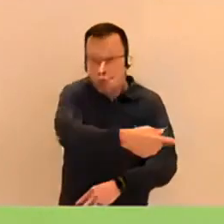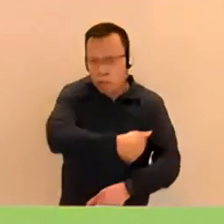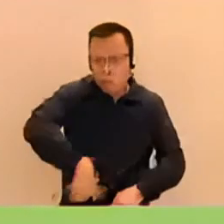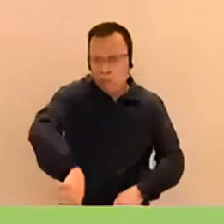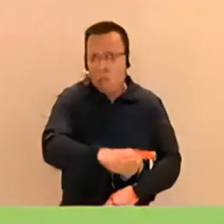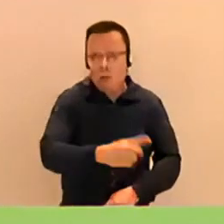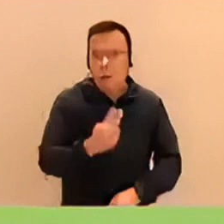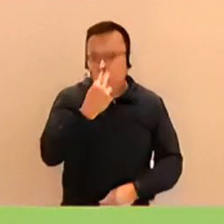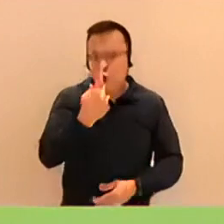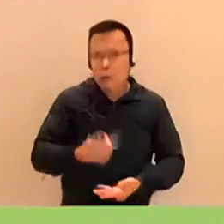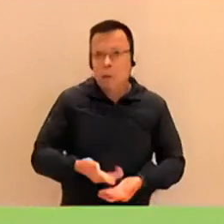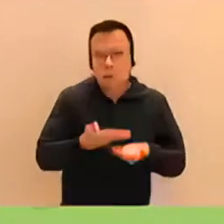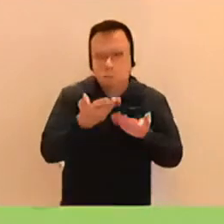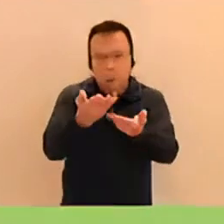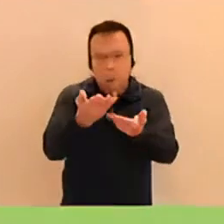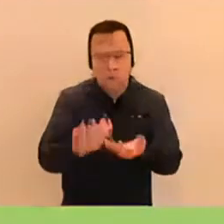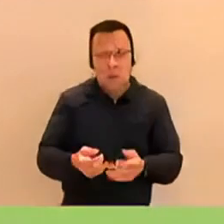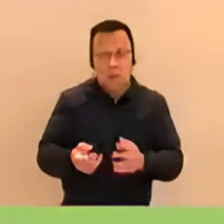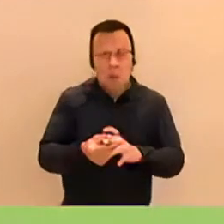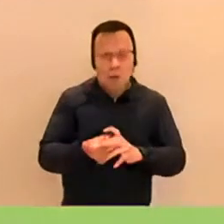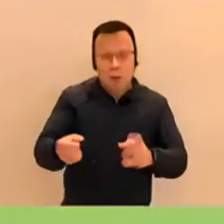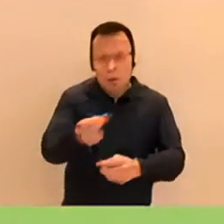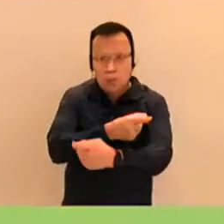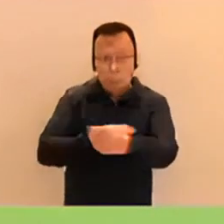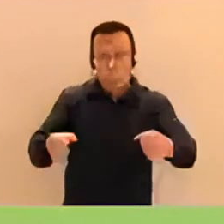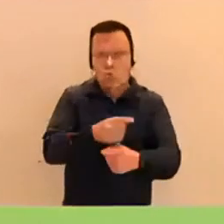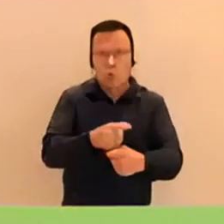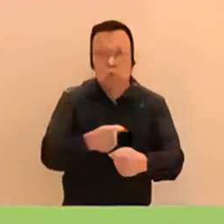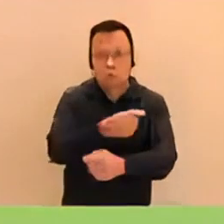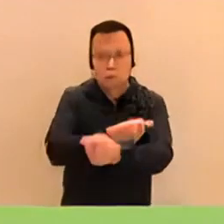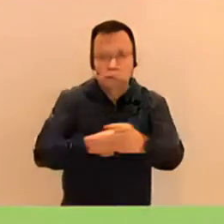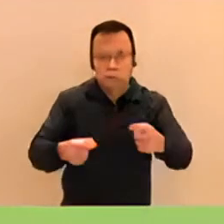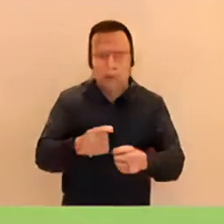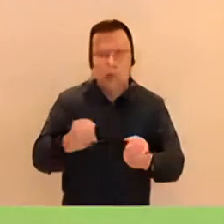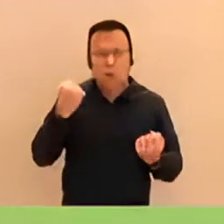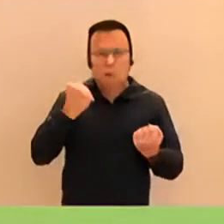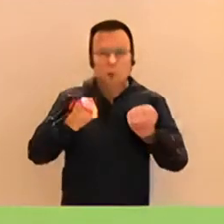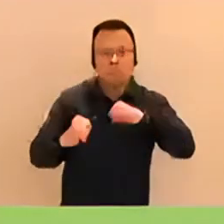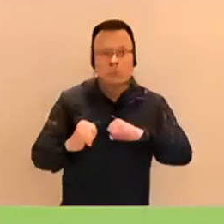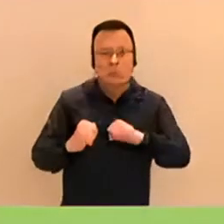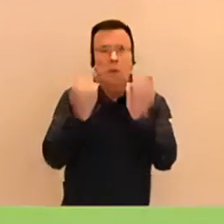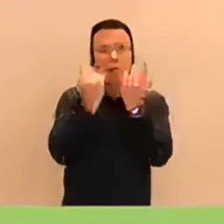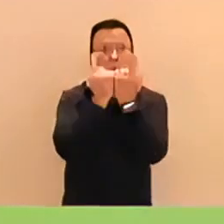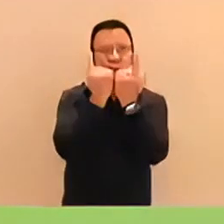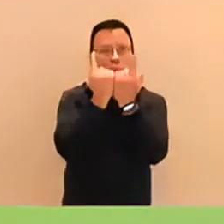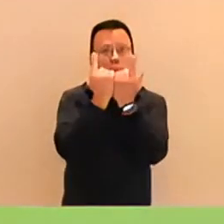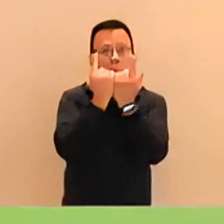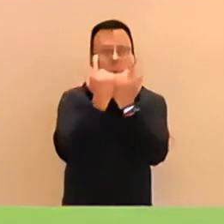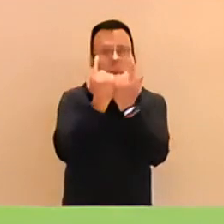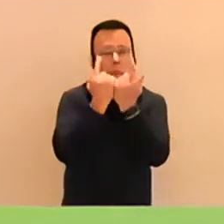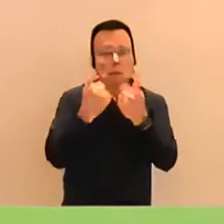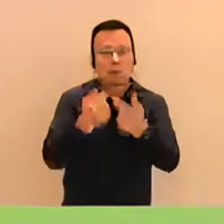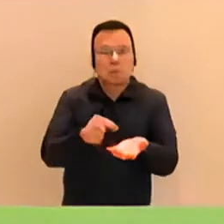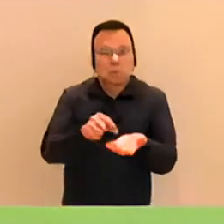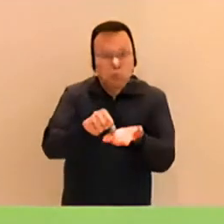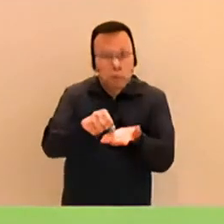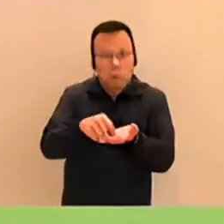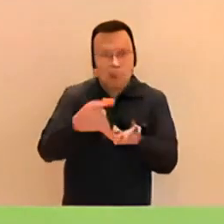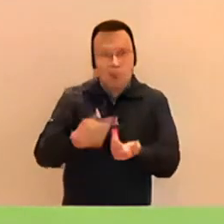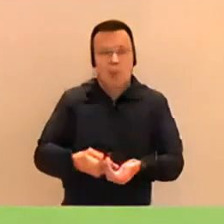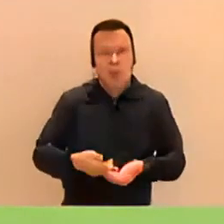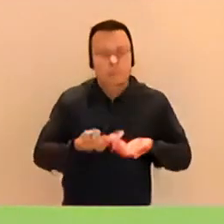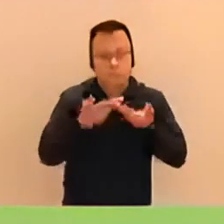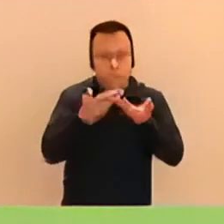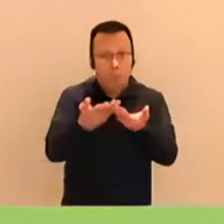commercial services and status. Whereas for the Loving Metropolis, given its closeness to